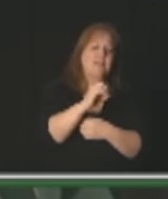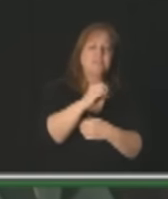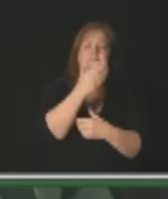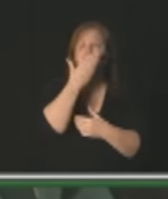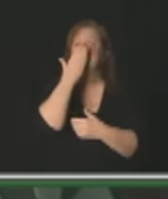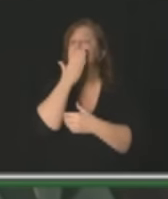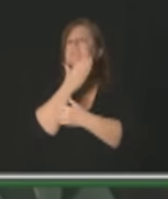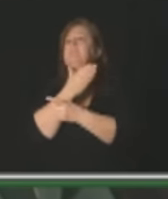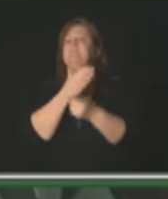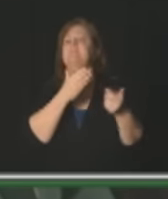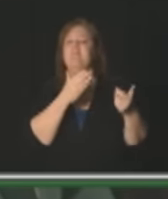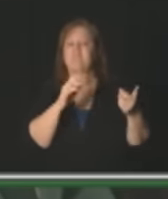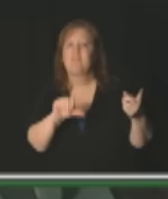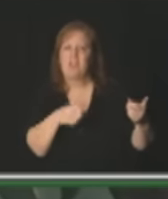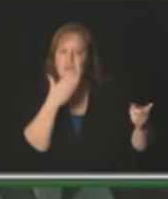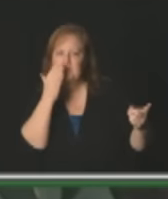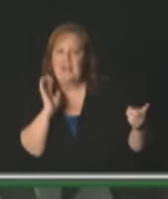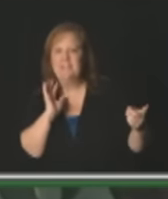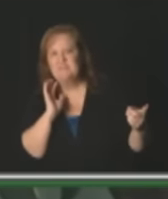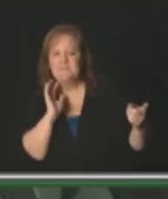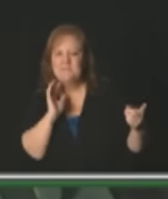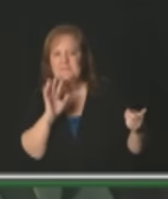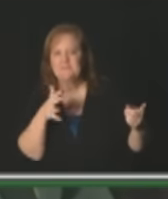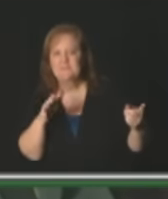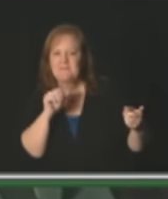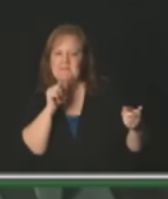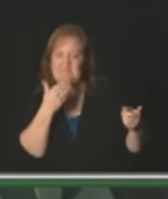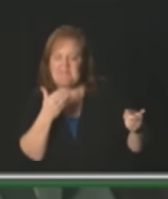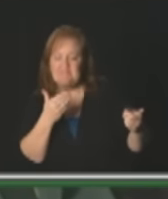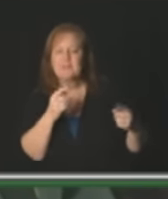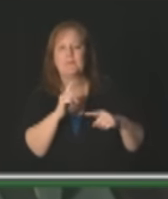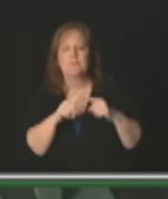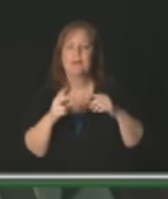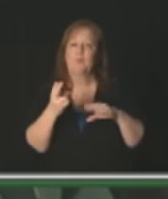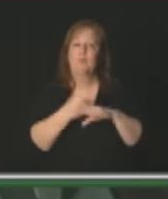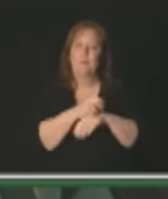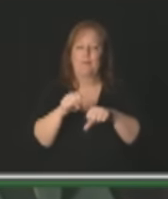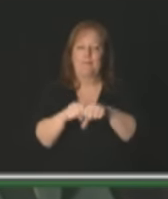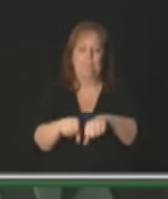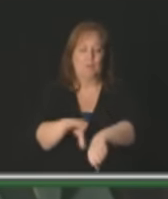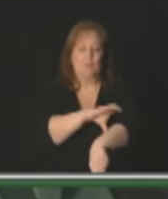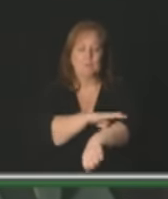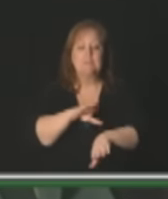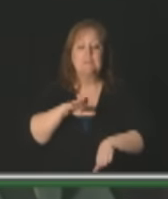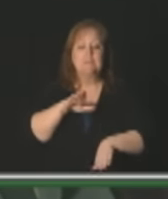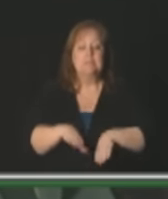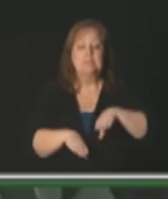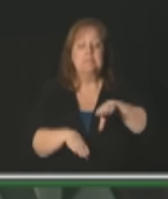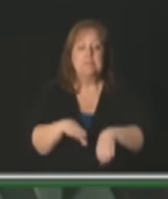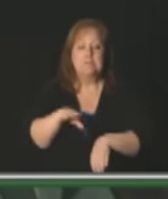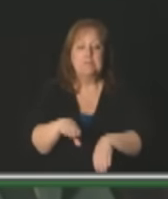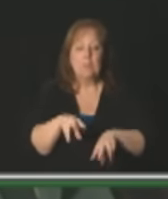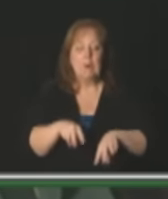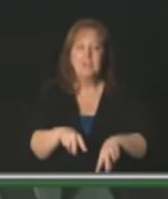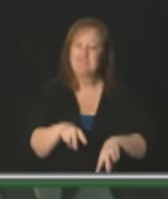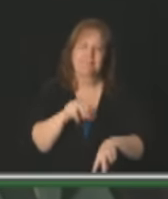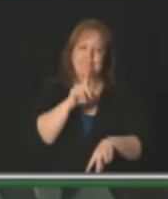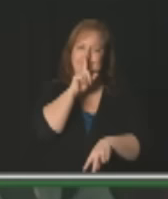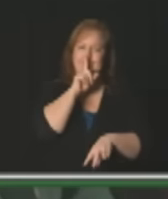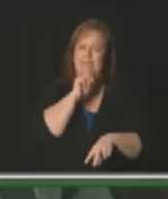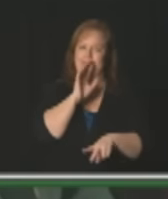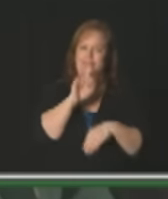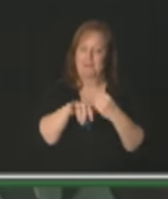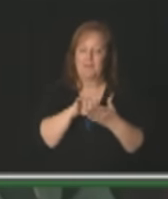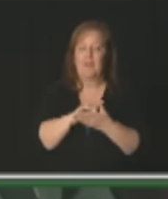There were a couple of other smells that weren't quite as romantic, but we wore big rubber boots and we watched where we stepped, and we won't go there.